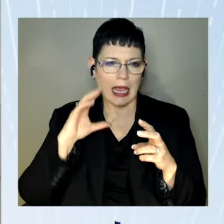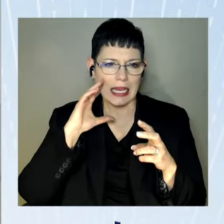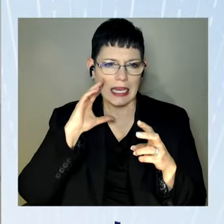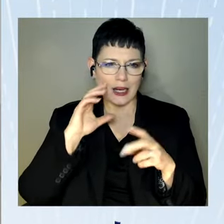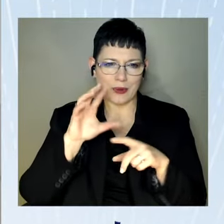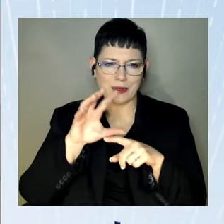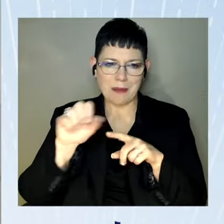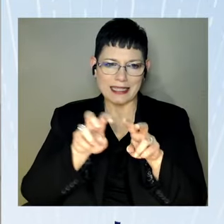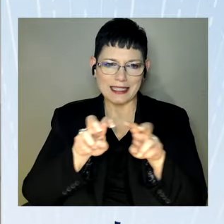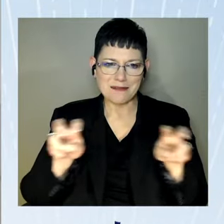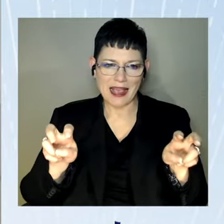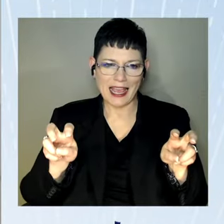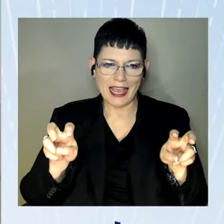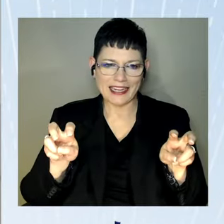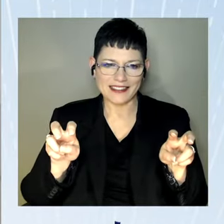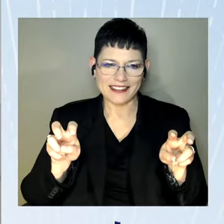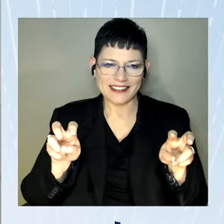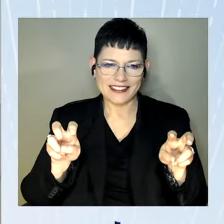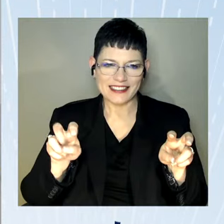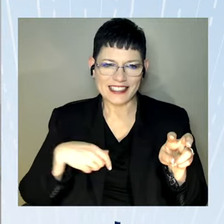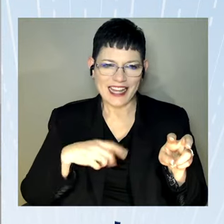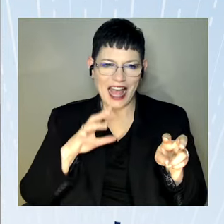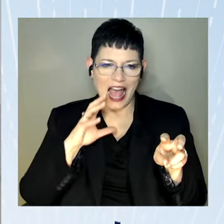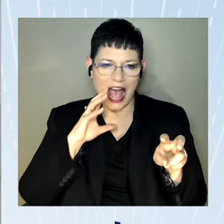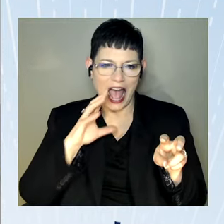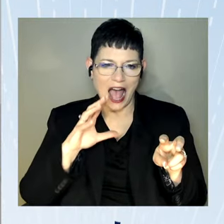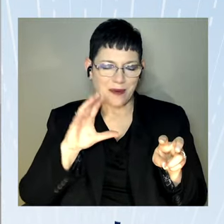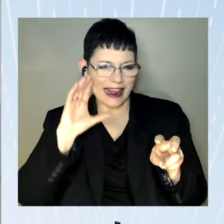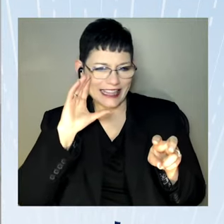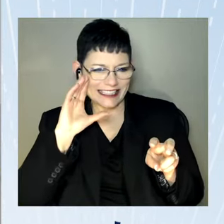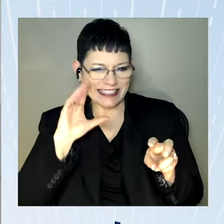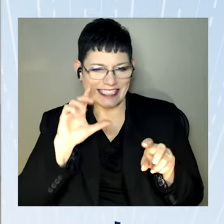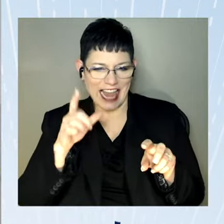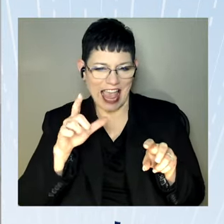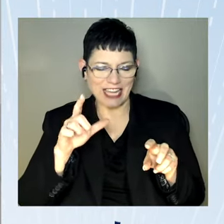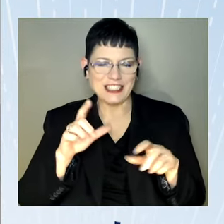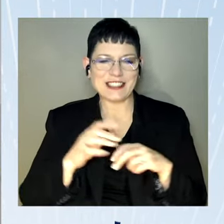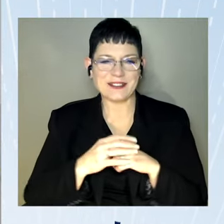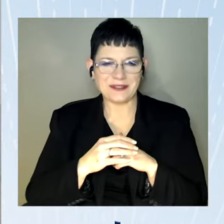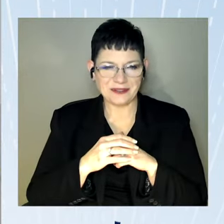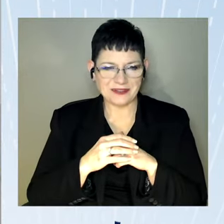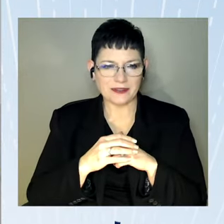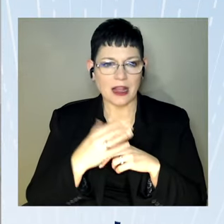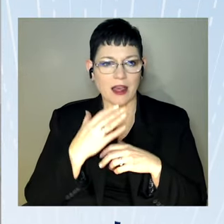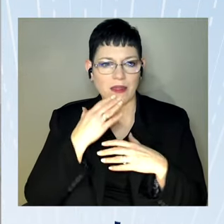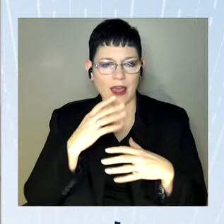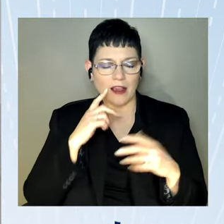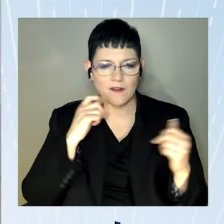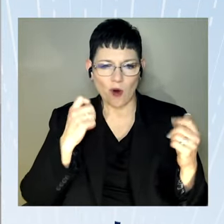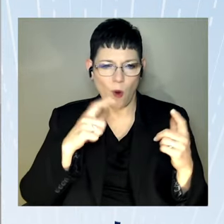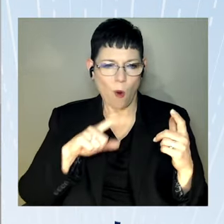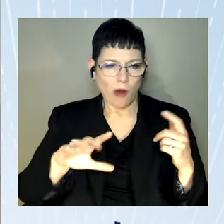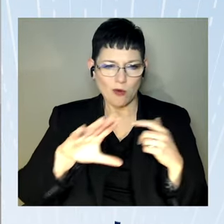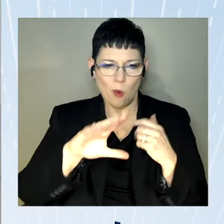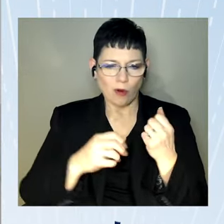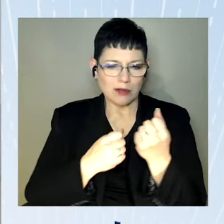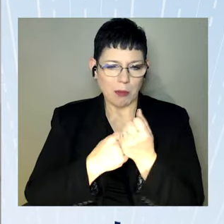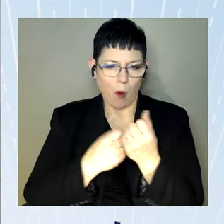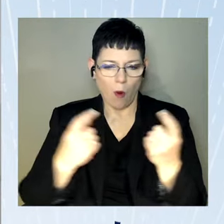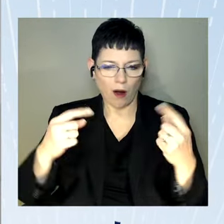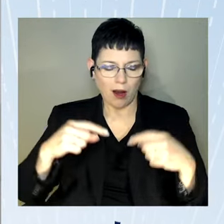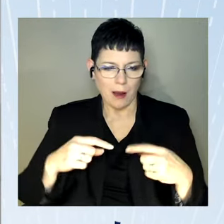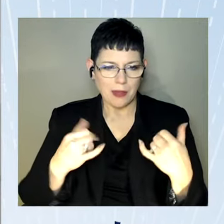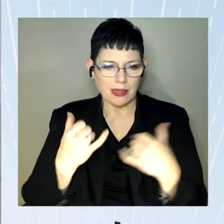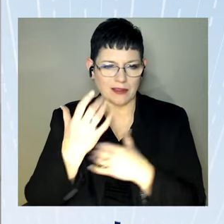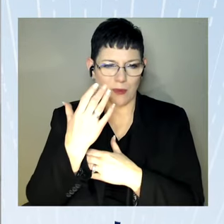so I will get the readout, but I heard it was great. Thanks to all of you for being here today and for the work that you do.